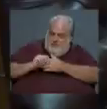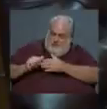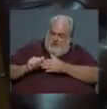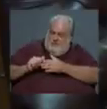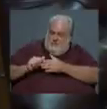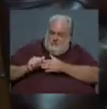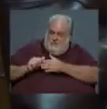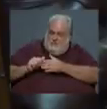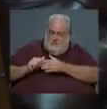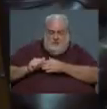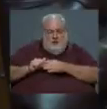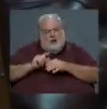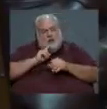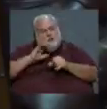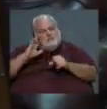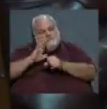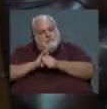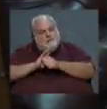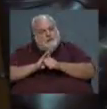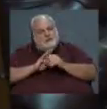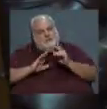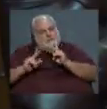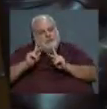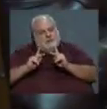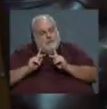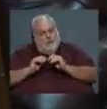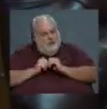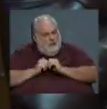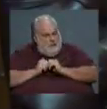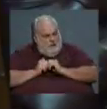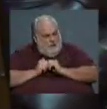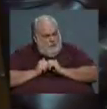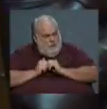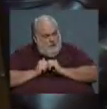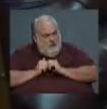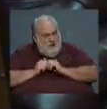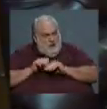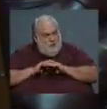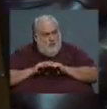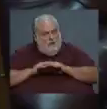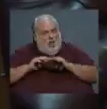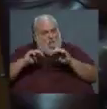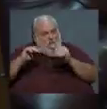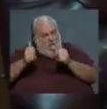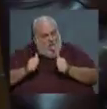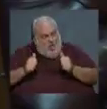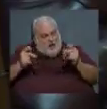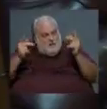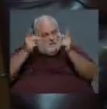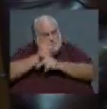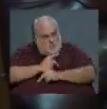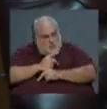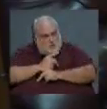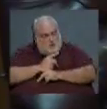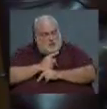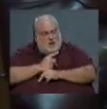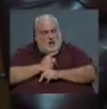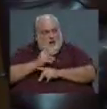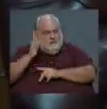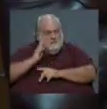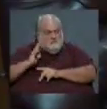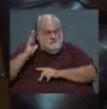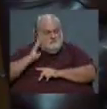the community that this is not going to return to the days